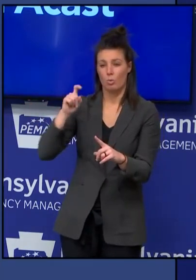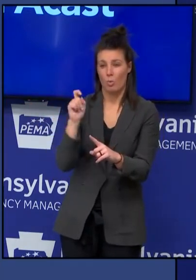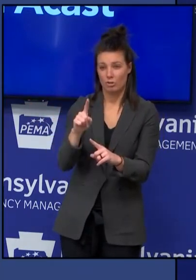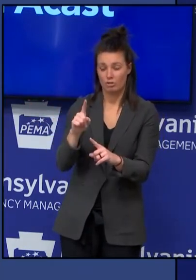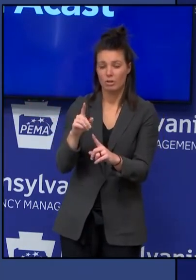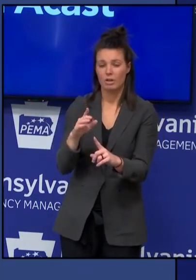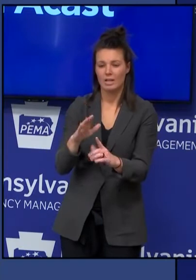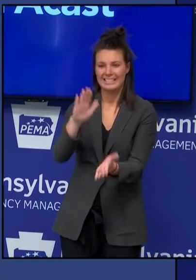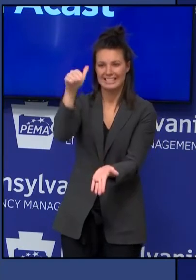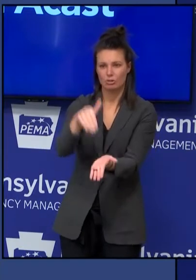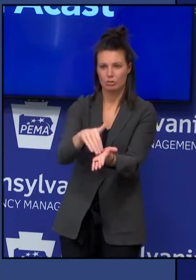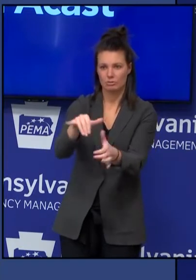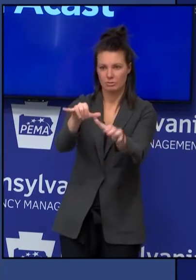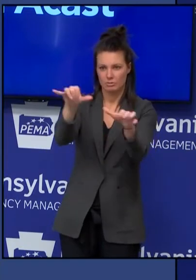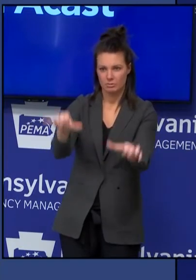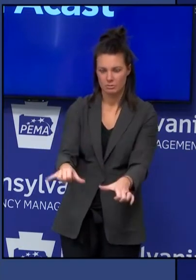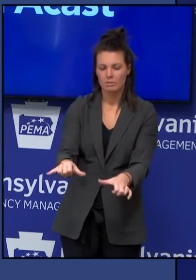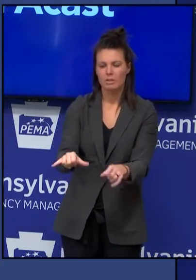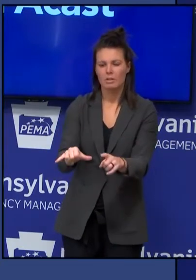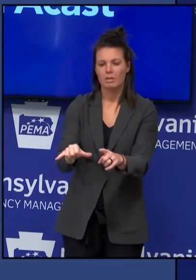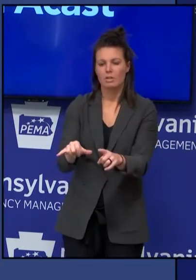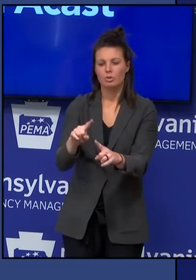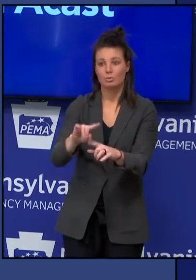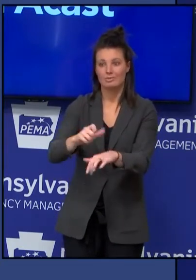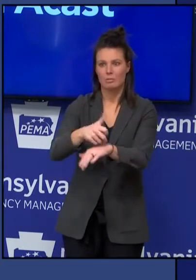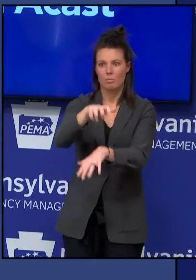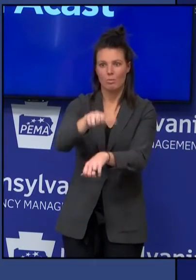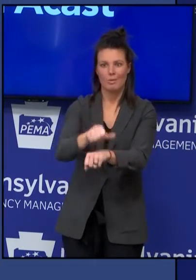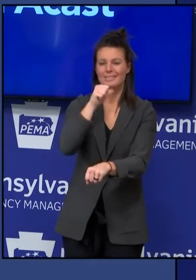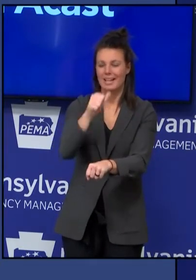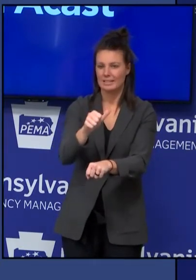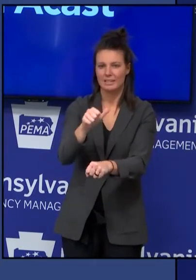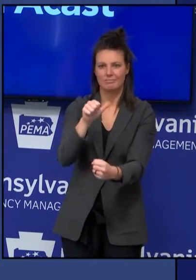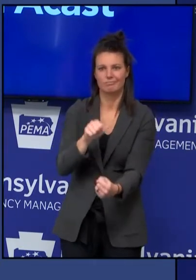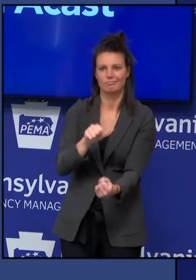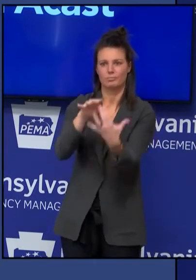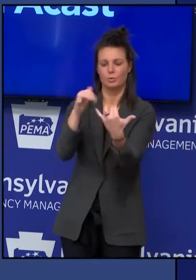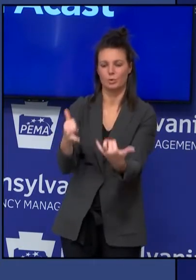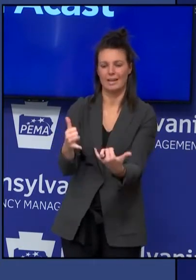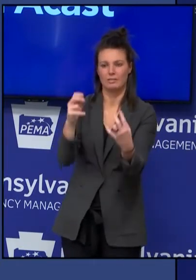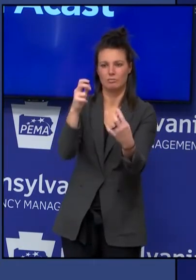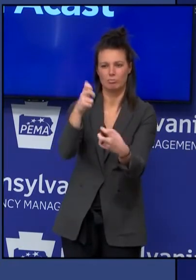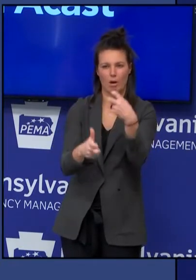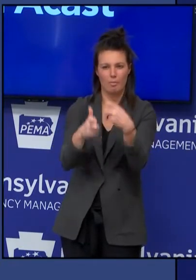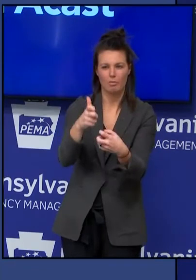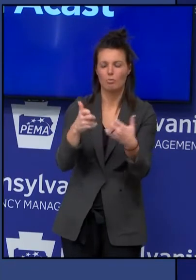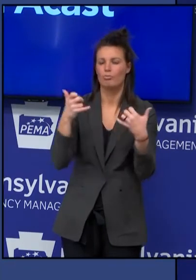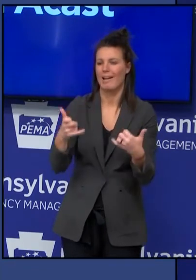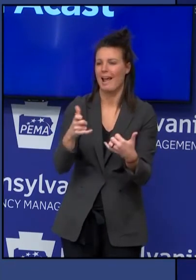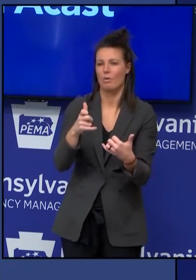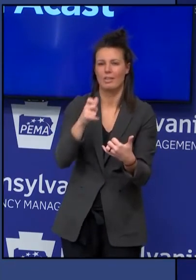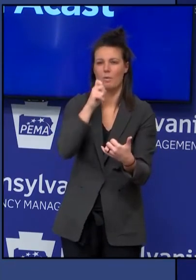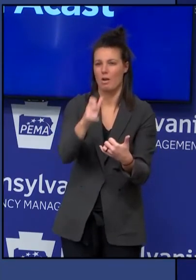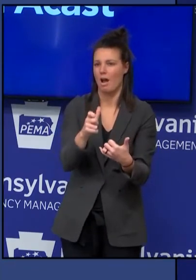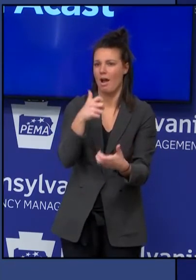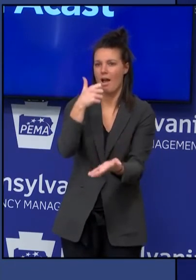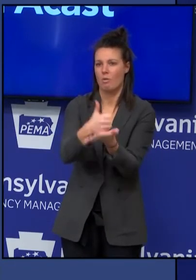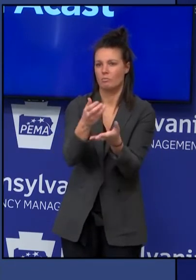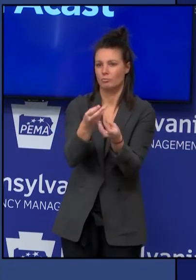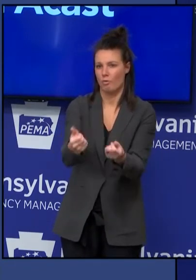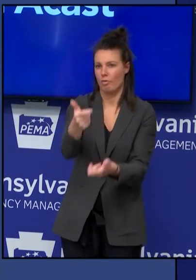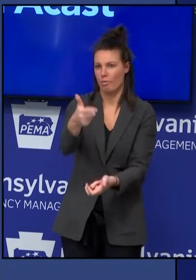a centralized registry really address today's issue? At this stage of the game, that wouldn't be something that would help remedy what we're dealing with